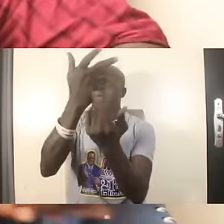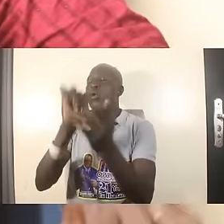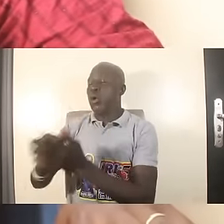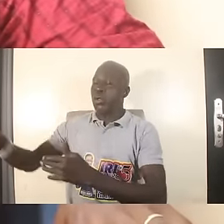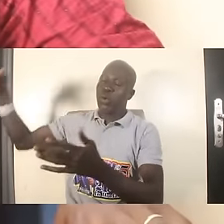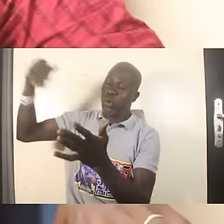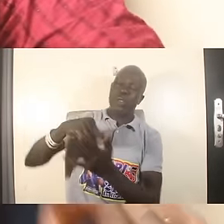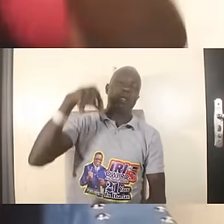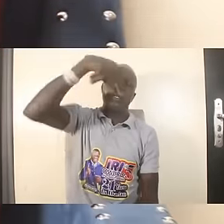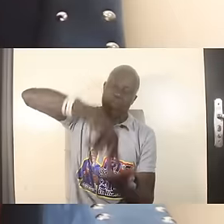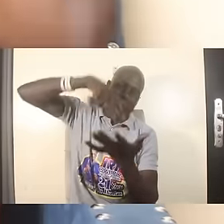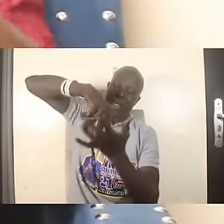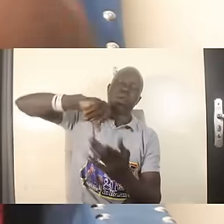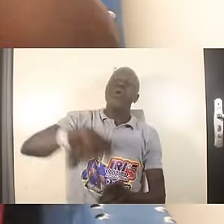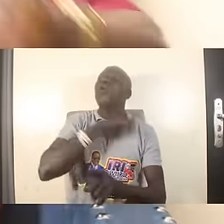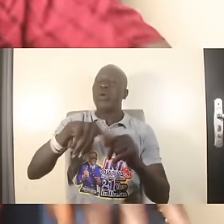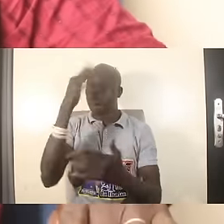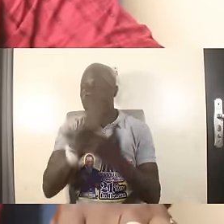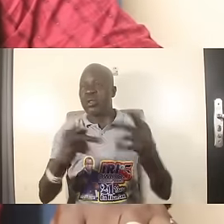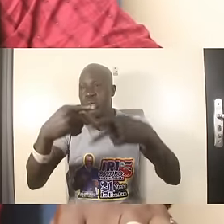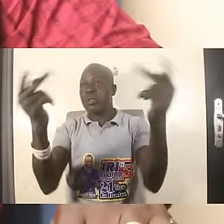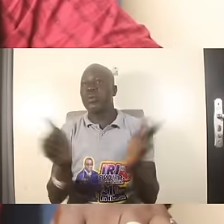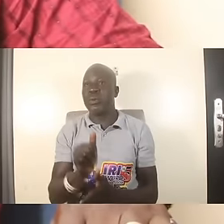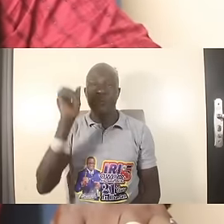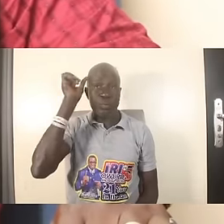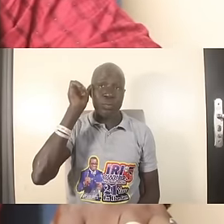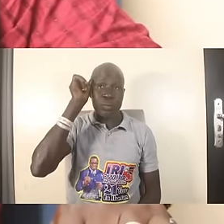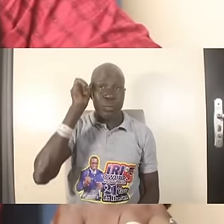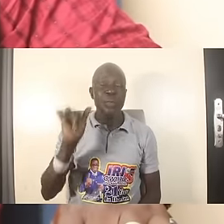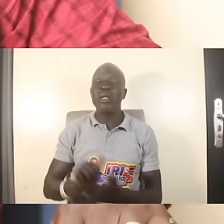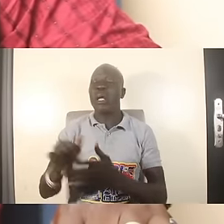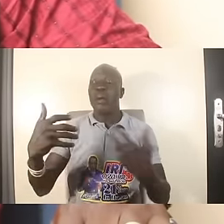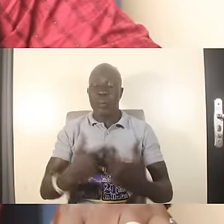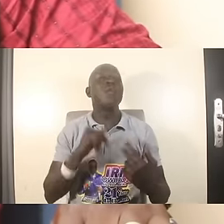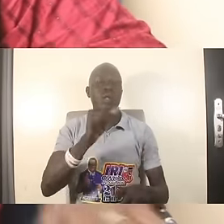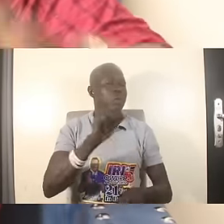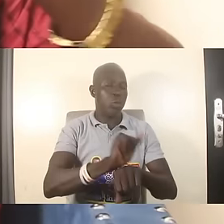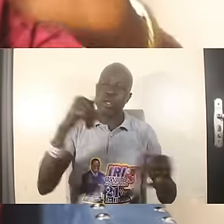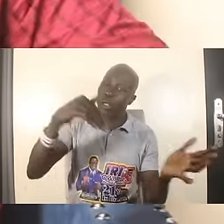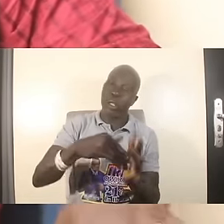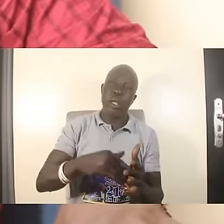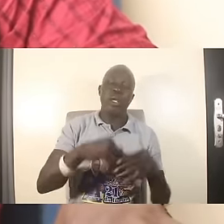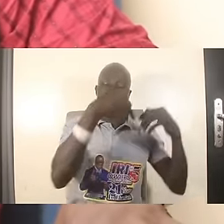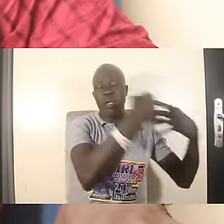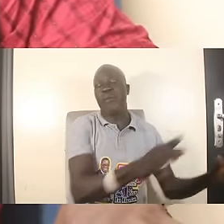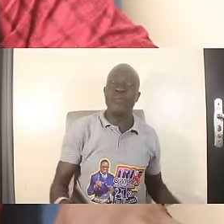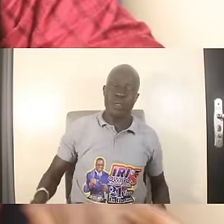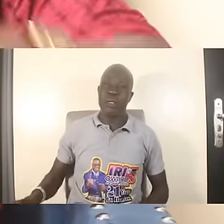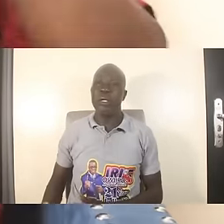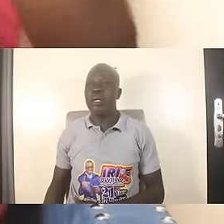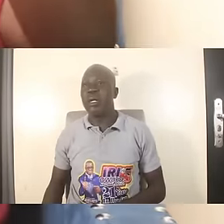firm again. When it got to a stage, that bulldozer did not work again. They